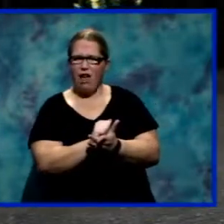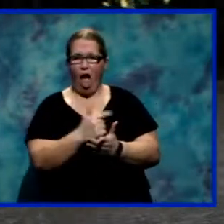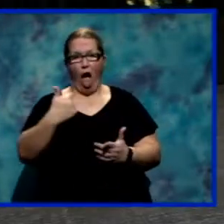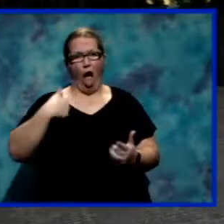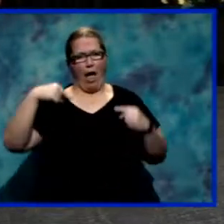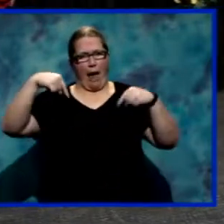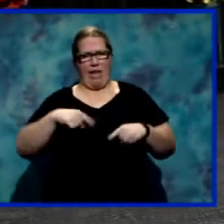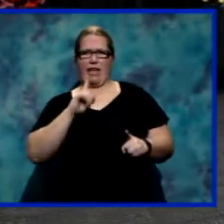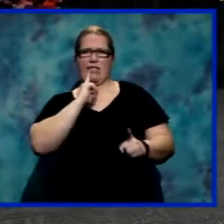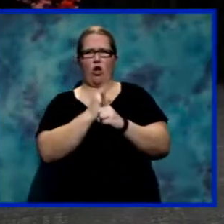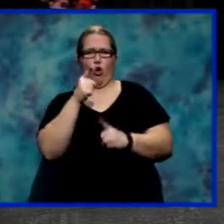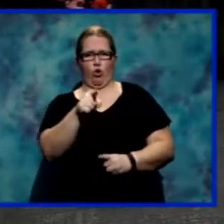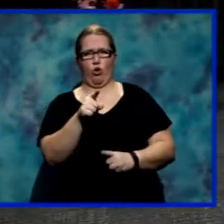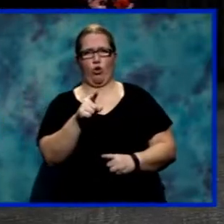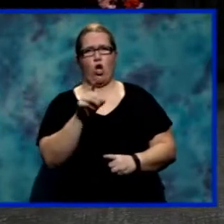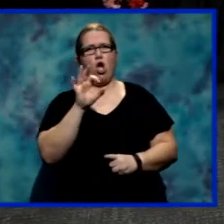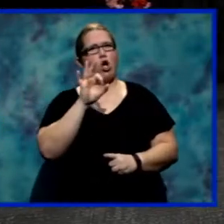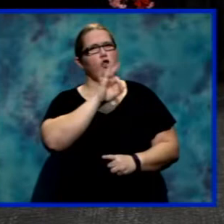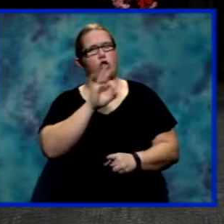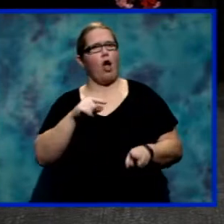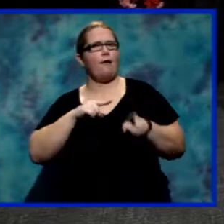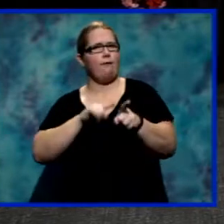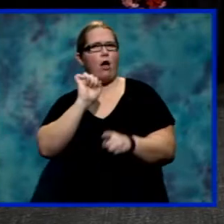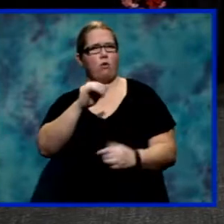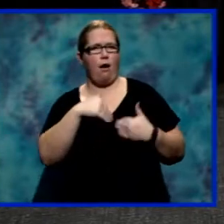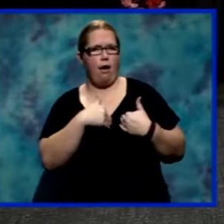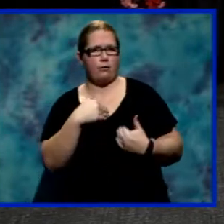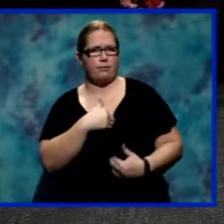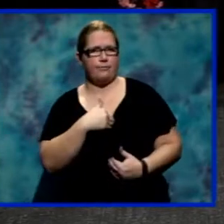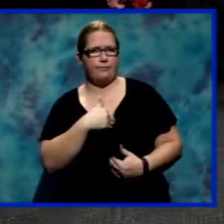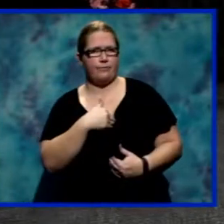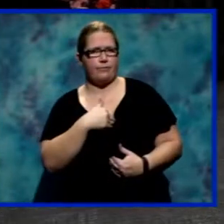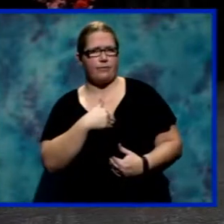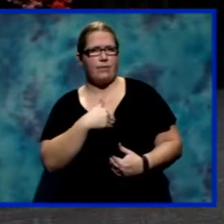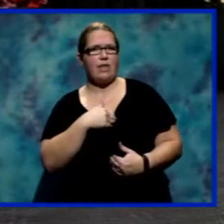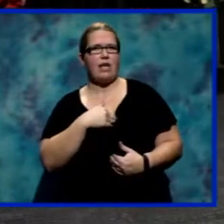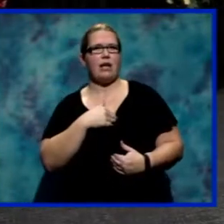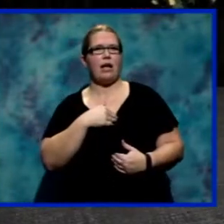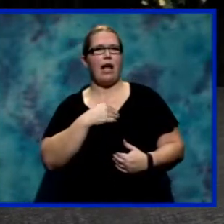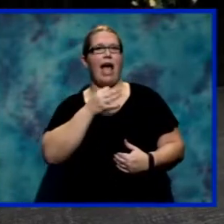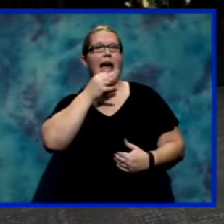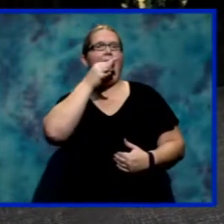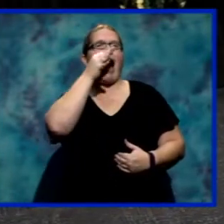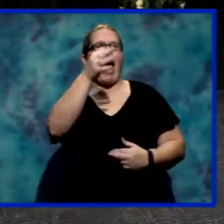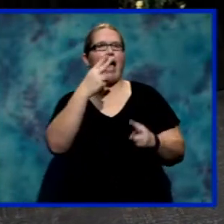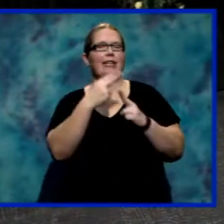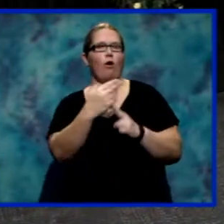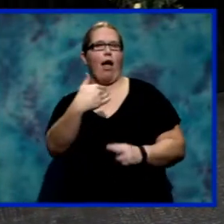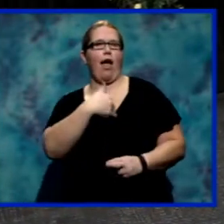here today to tell you, don't follow your heart. Ask for a heart